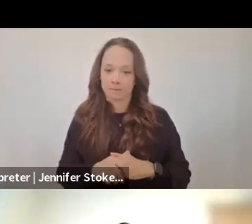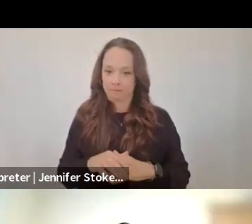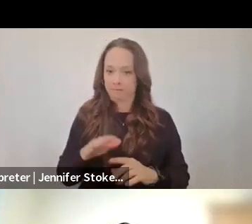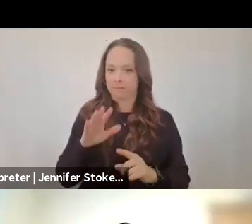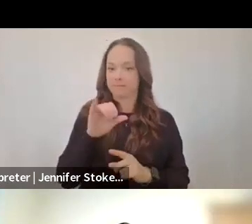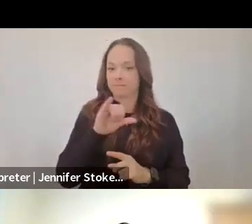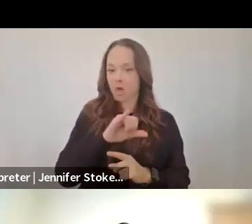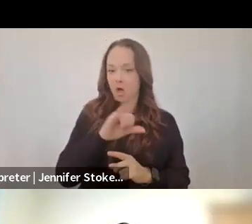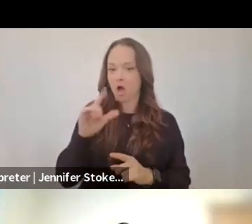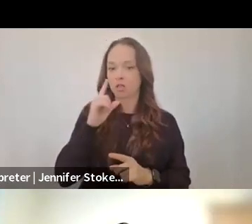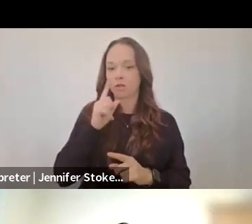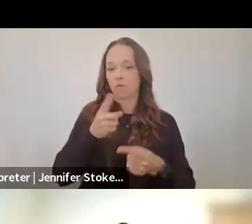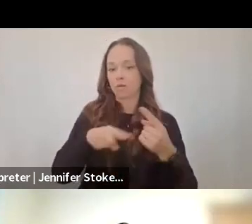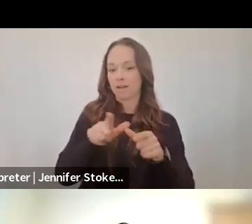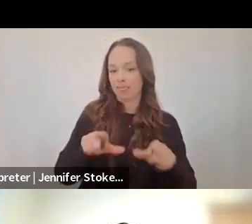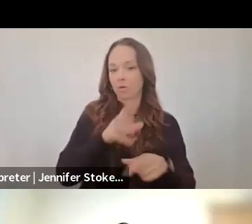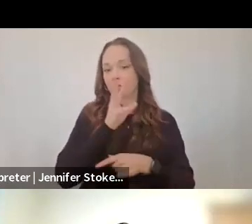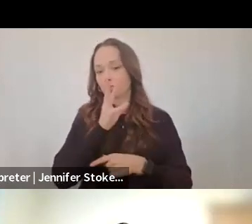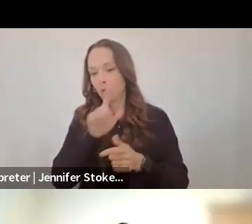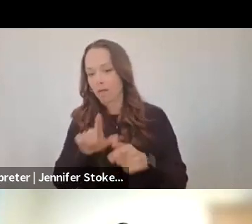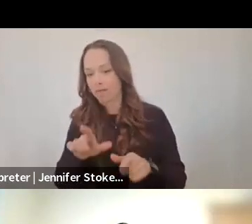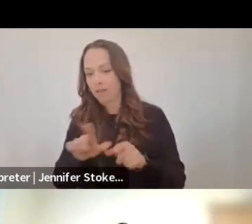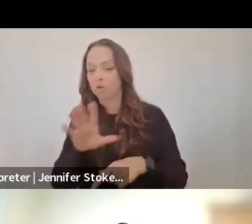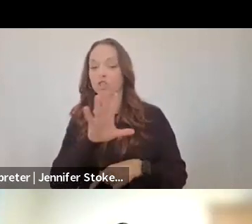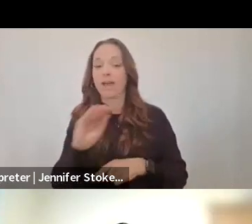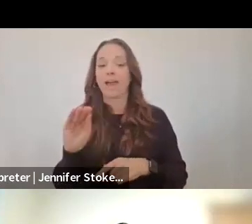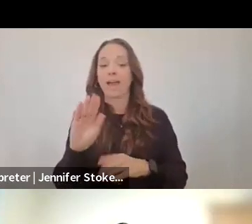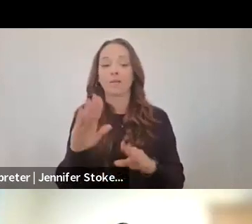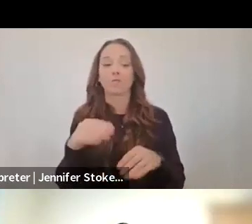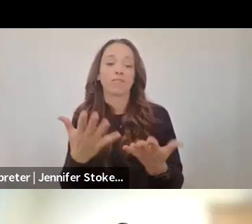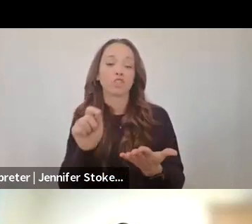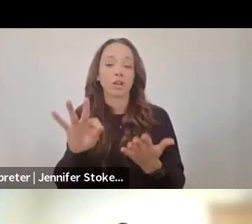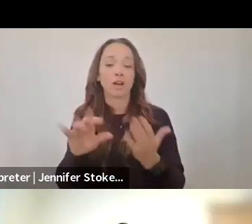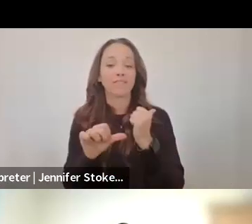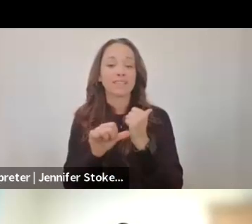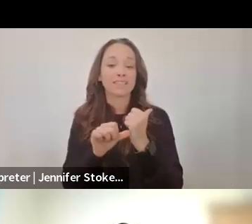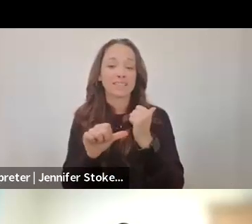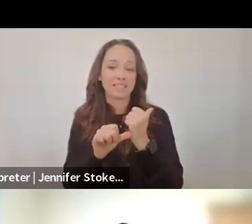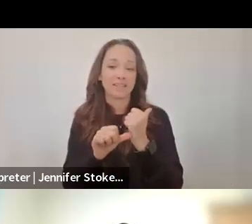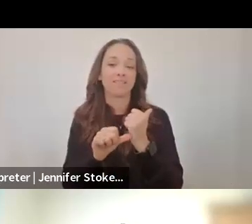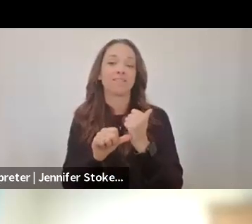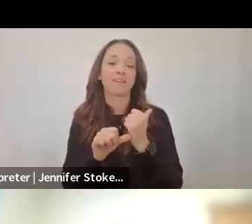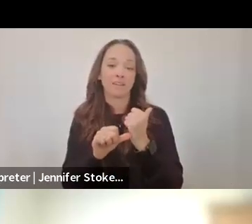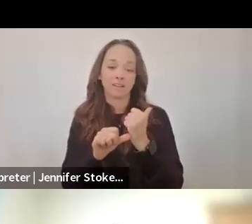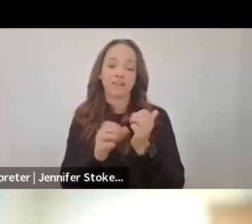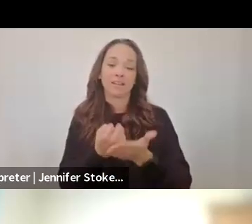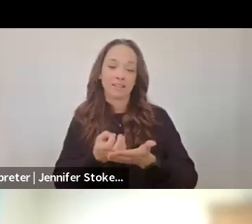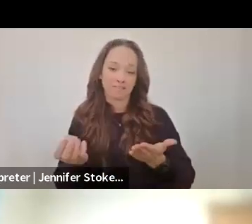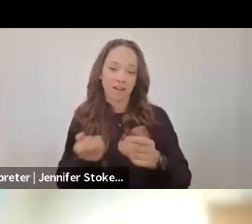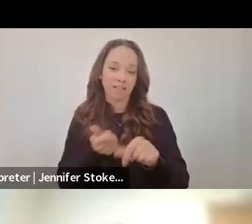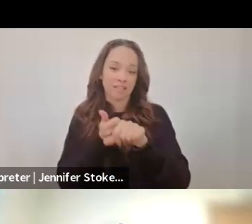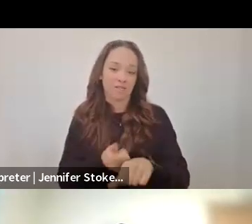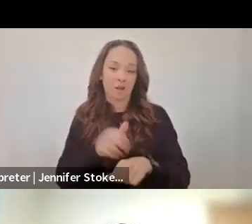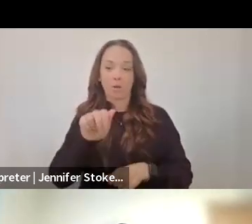languages, and the provision of assistive devices under the ADA. But then it's also important